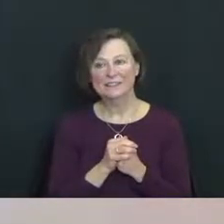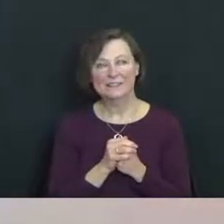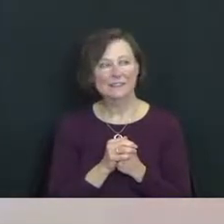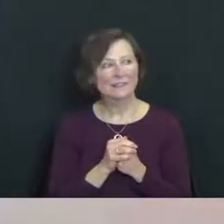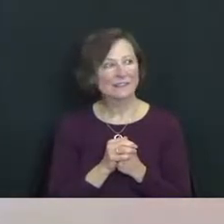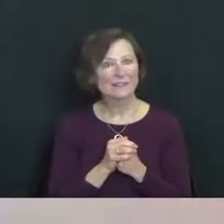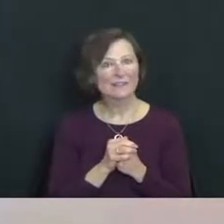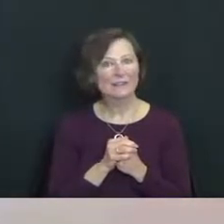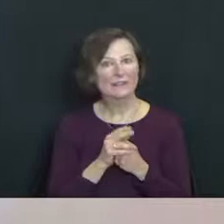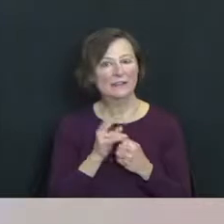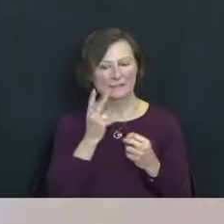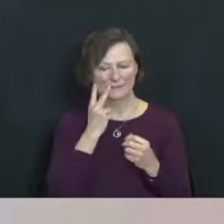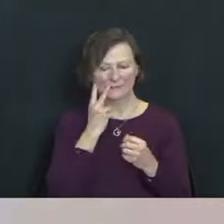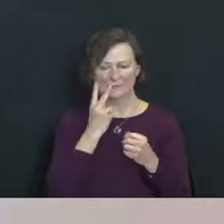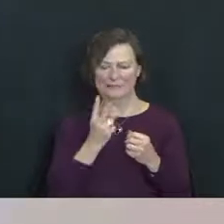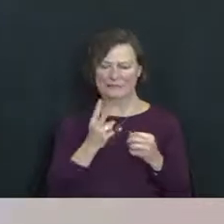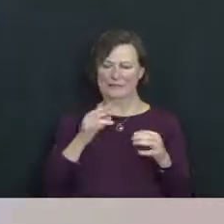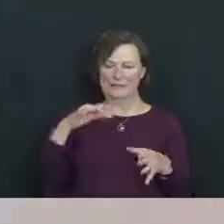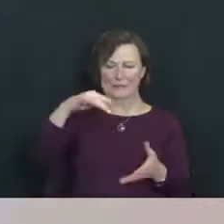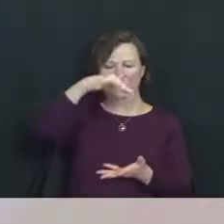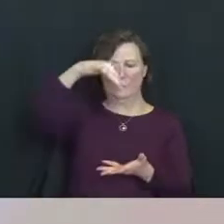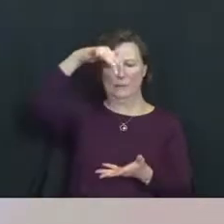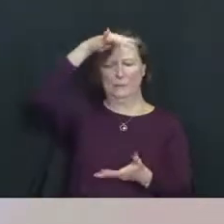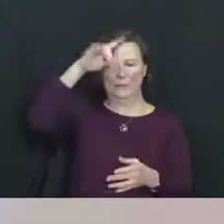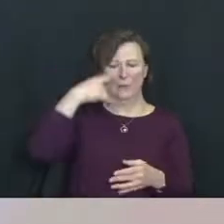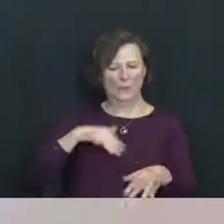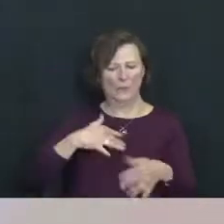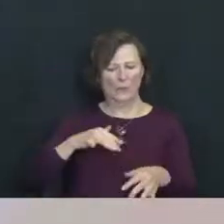I behold the steaming miracle in the bowl.